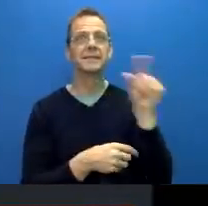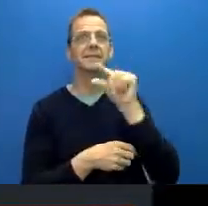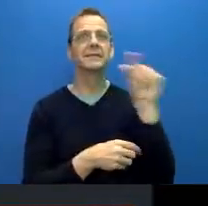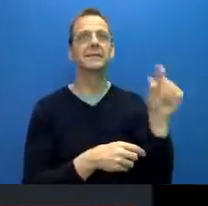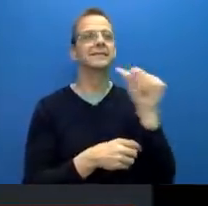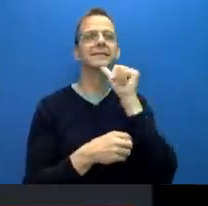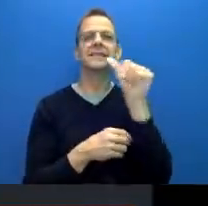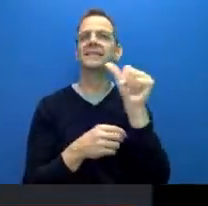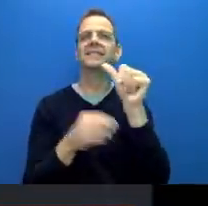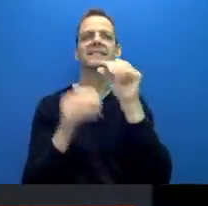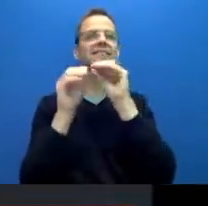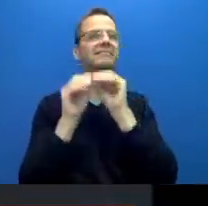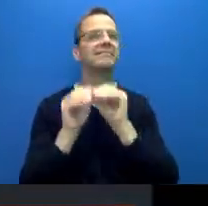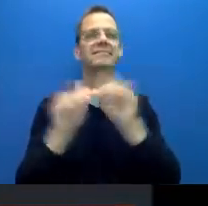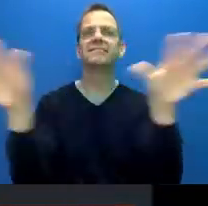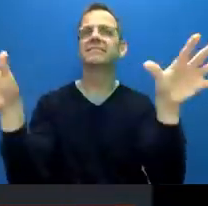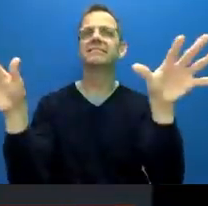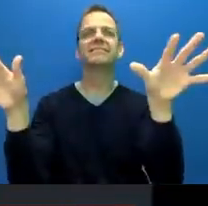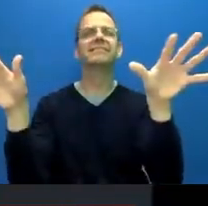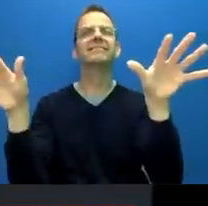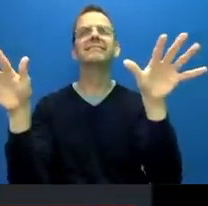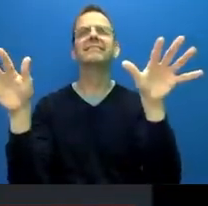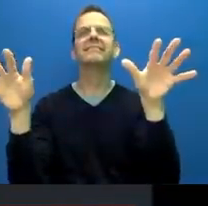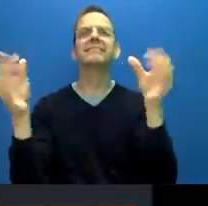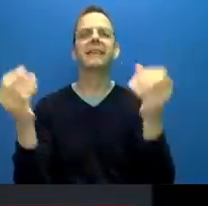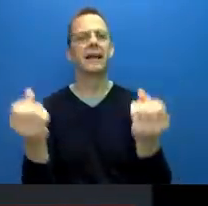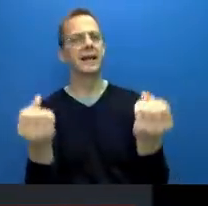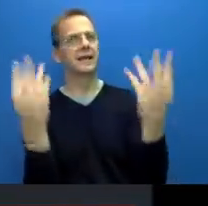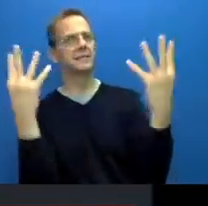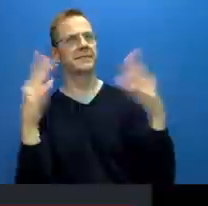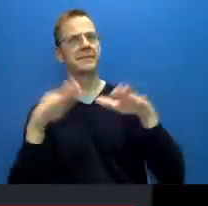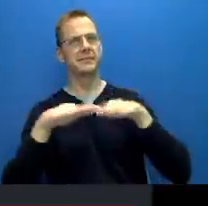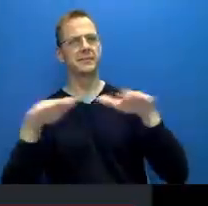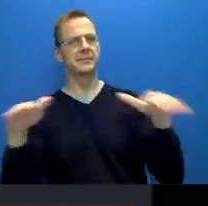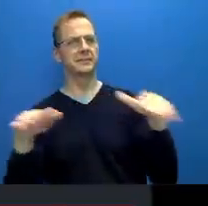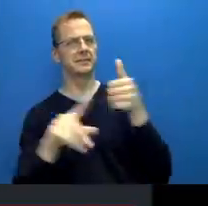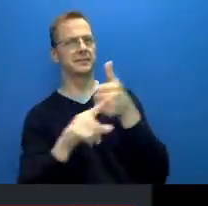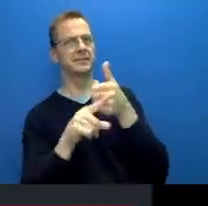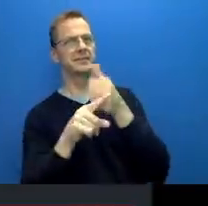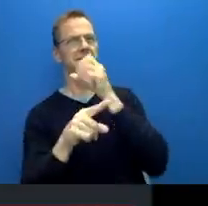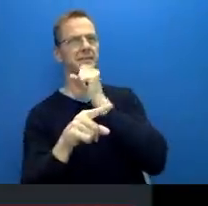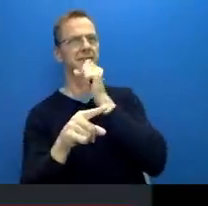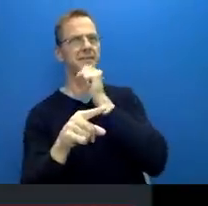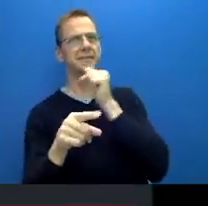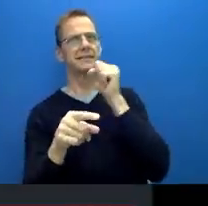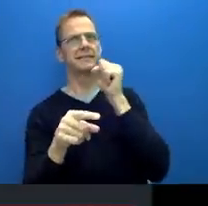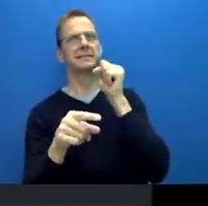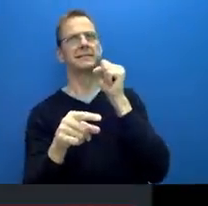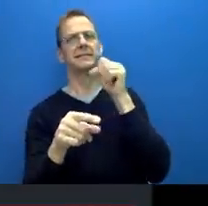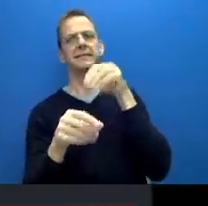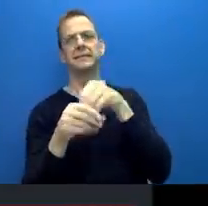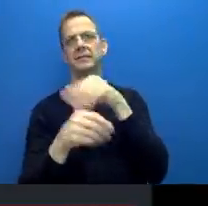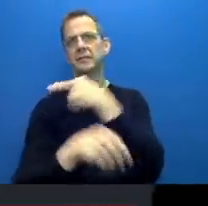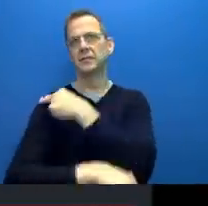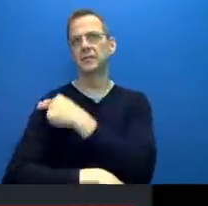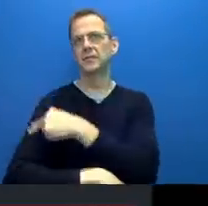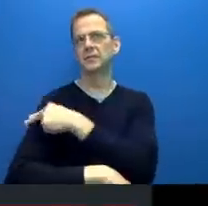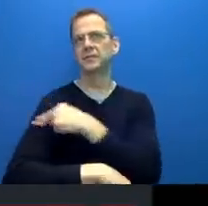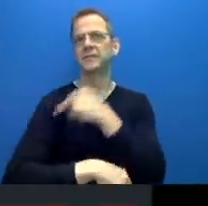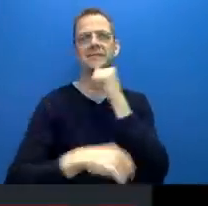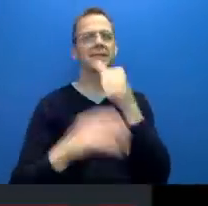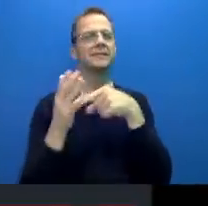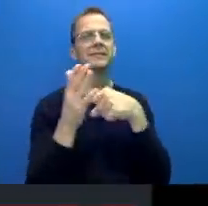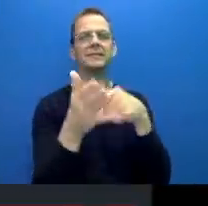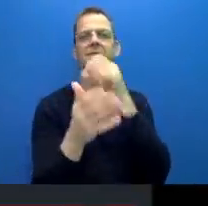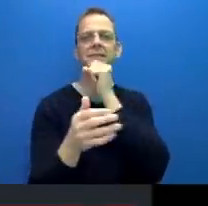due to COVID by age group. So we can only see the totals ever in the first three columns during the